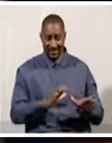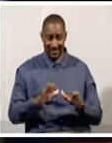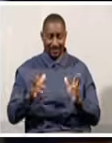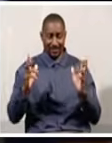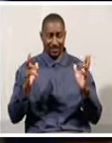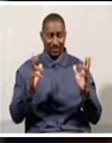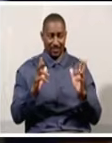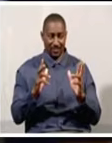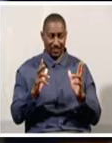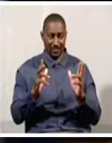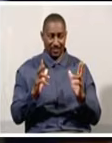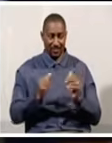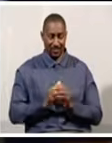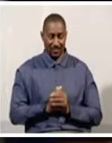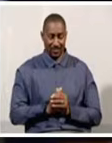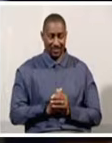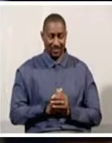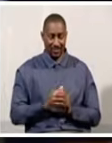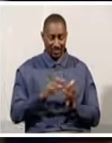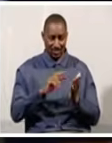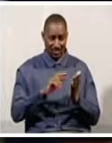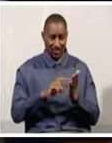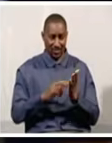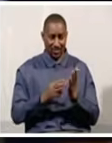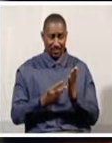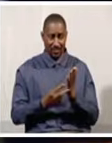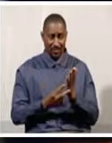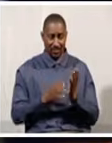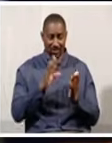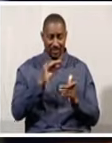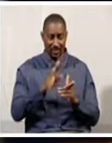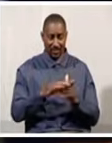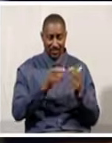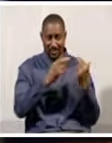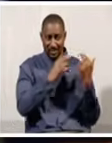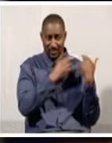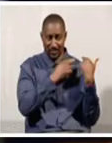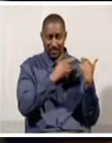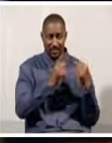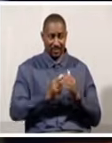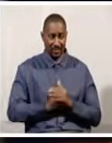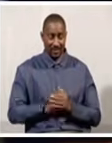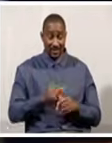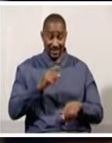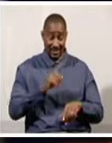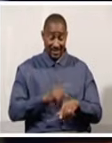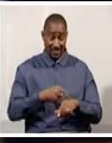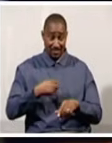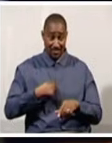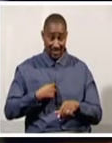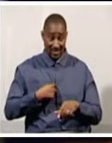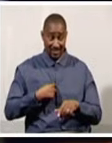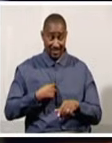necessary office bearers. So it's a program that speaks on accountability. So when I created it, I remember